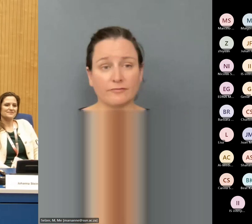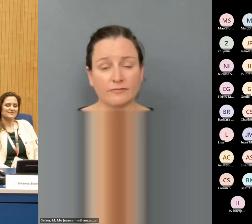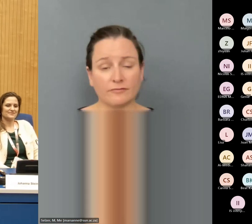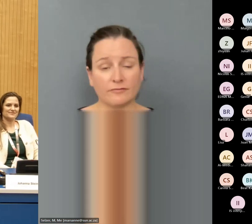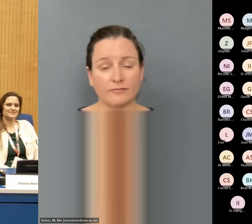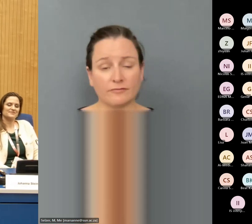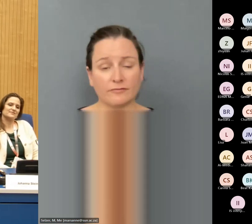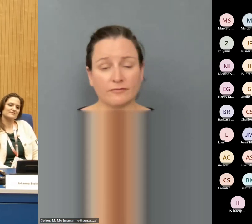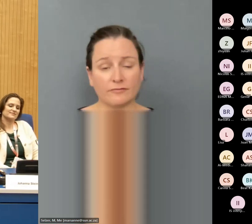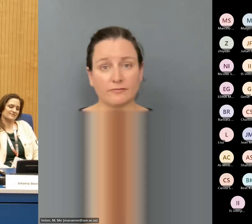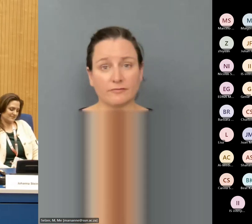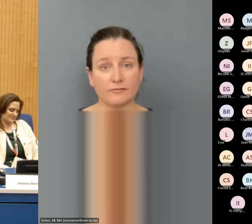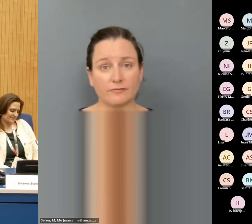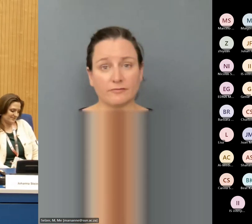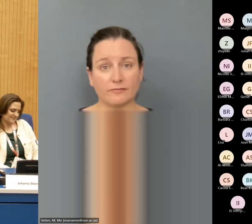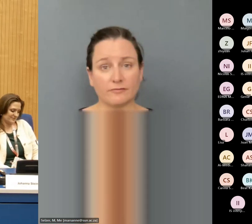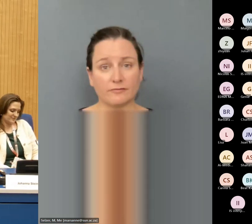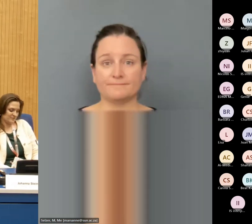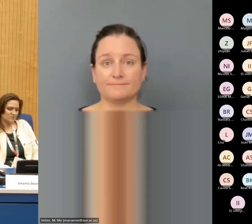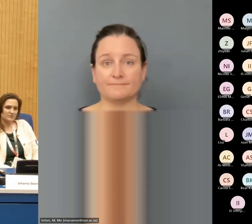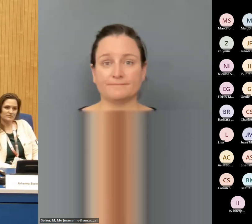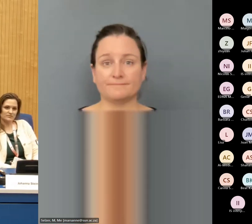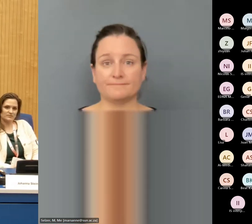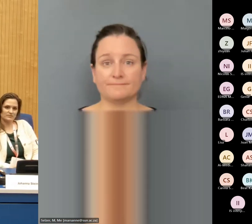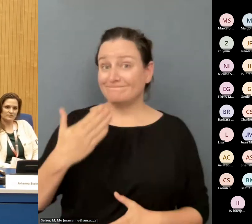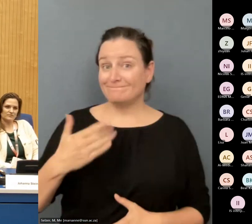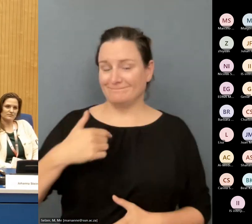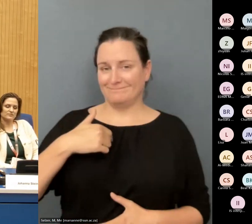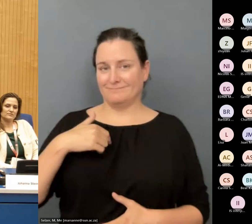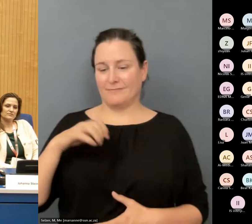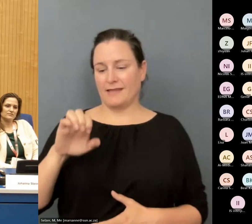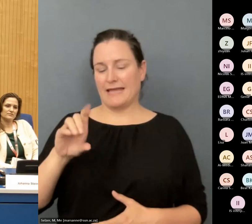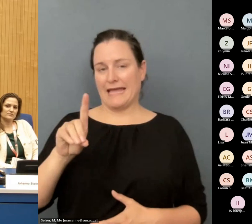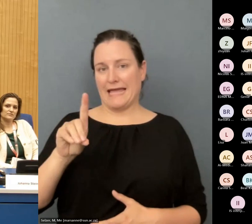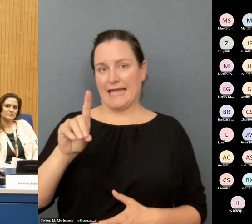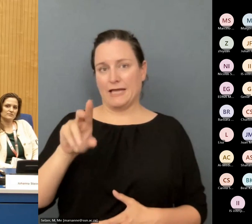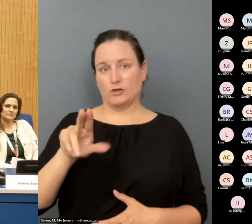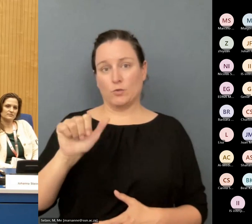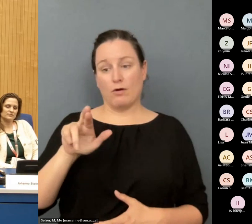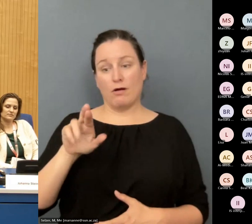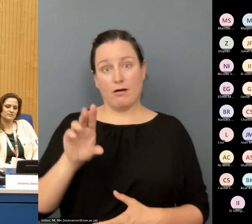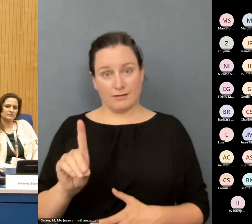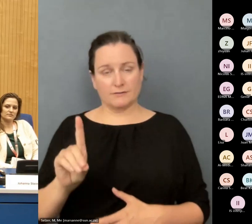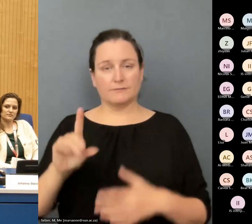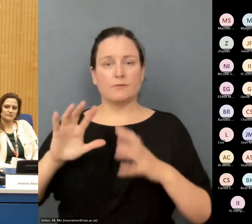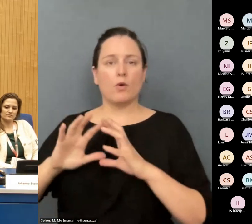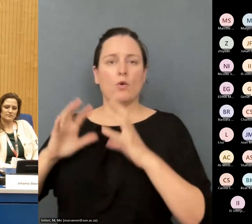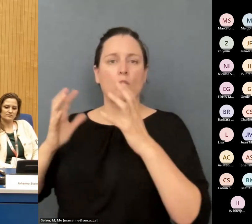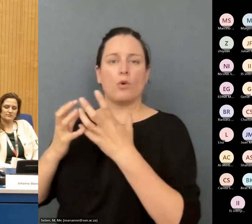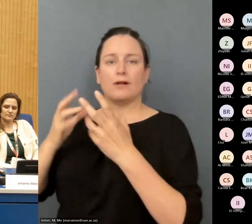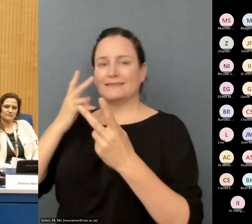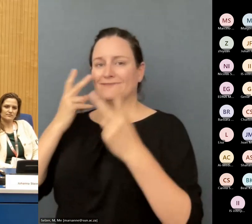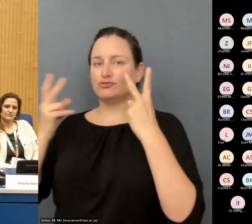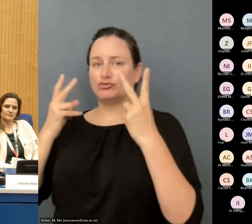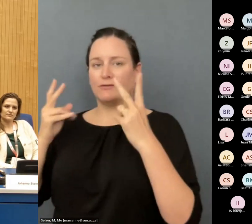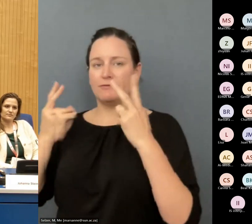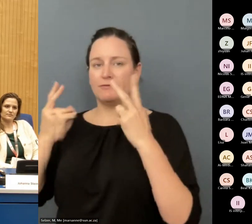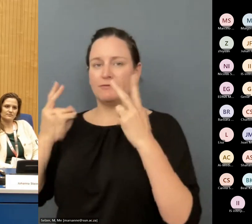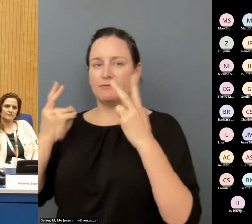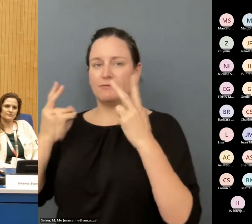Sorry. Thank you. I'm Edward Winter from World Vision. Very interesting presentations. I'm just